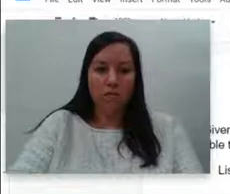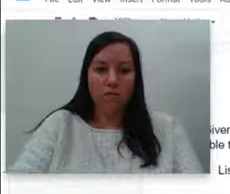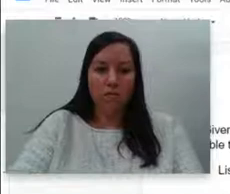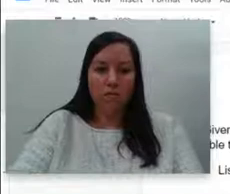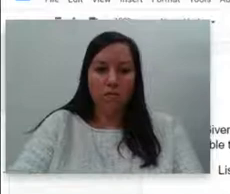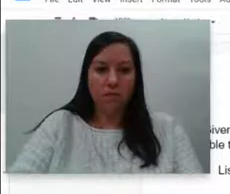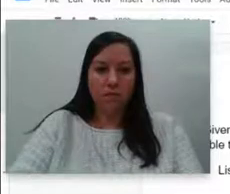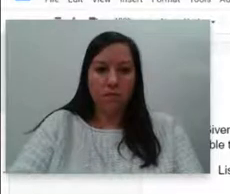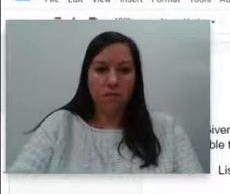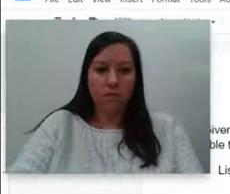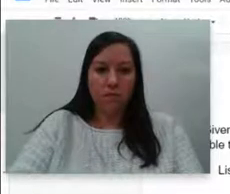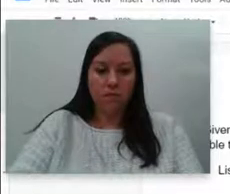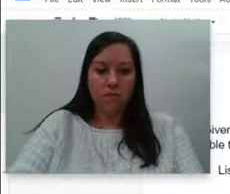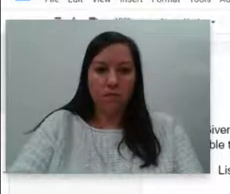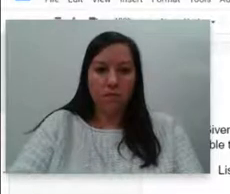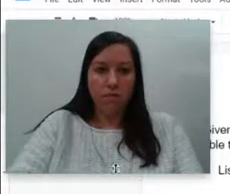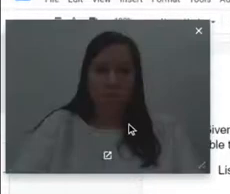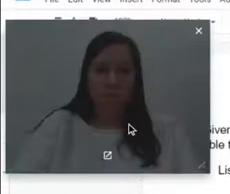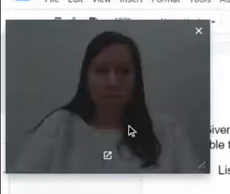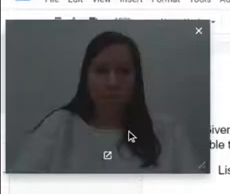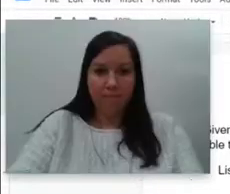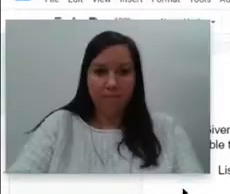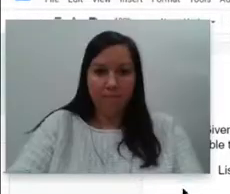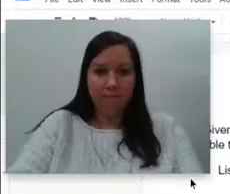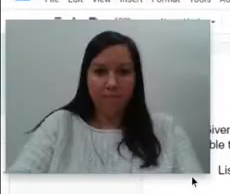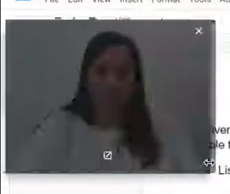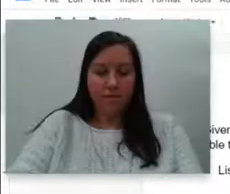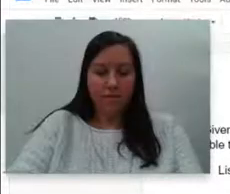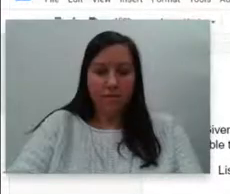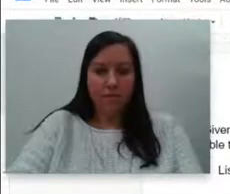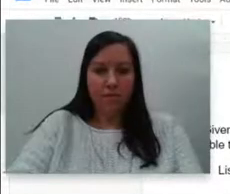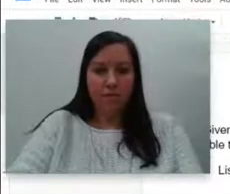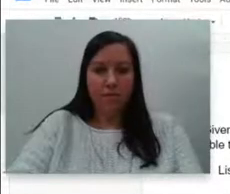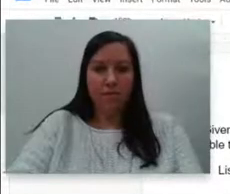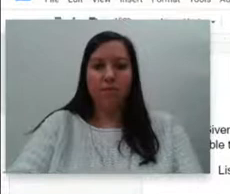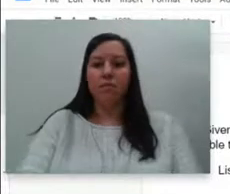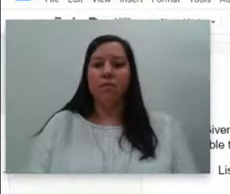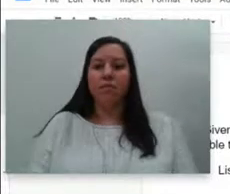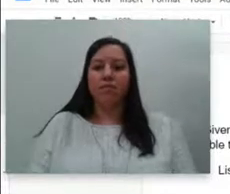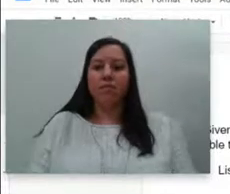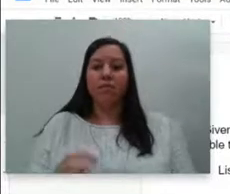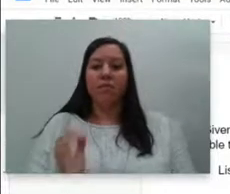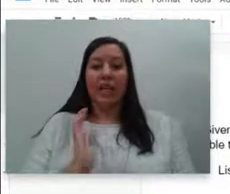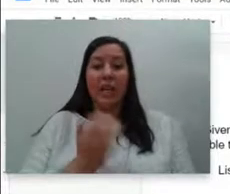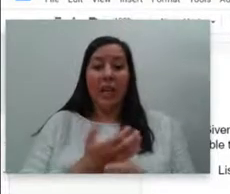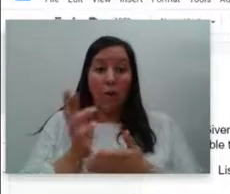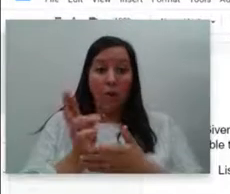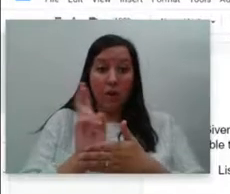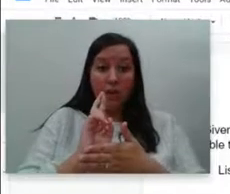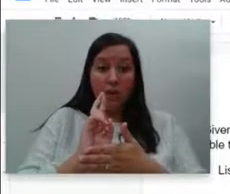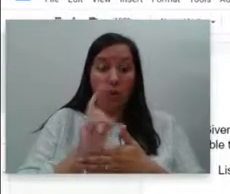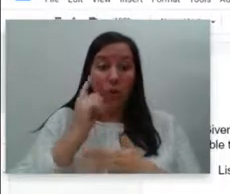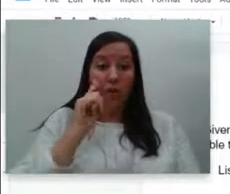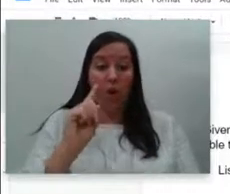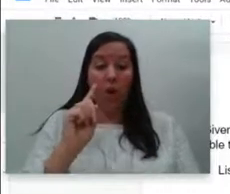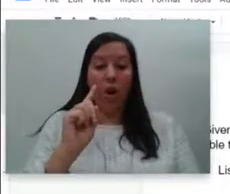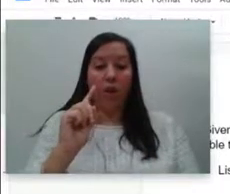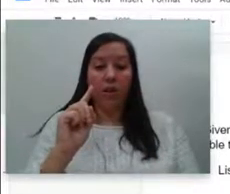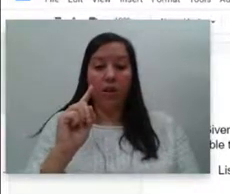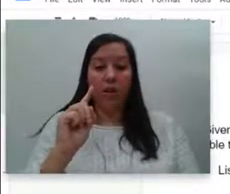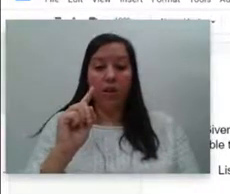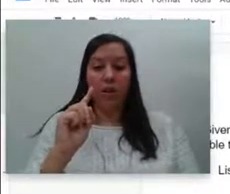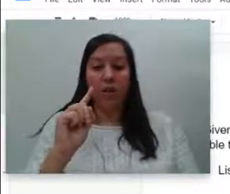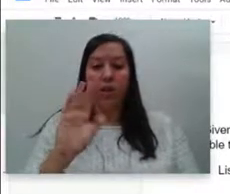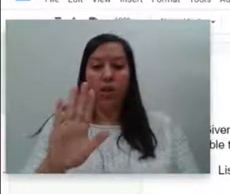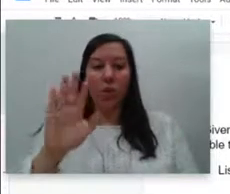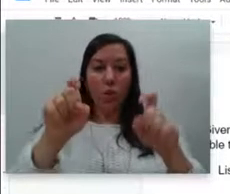your test on chapter. We are looking at our review for